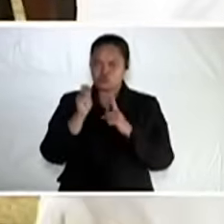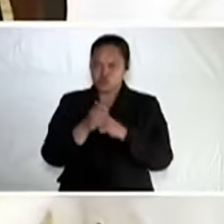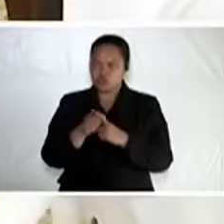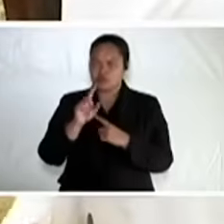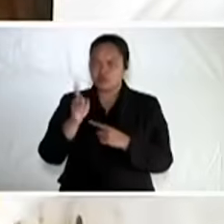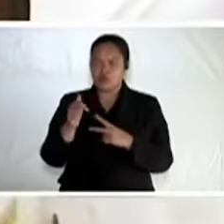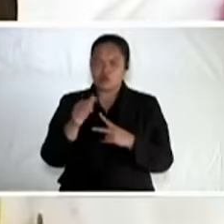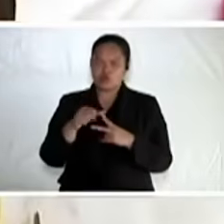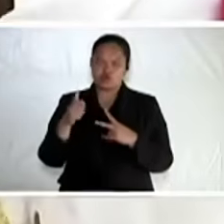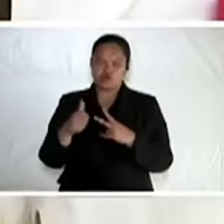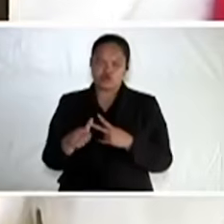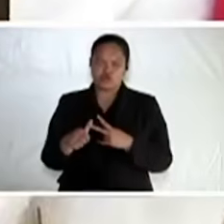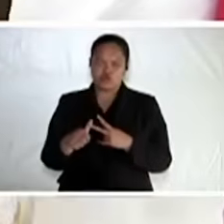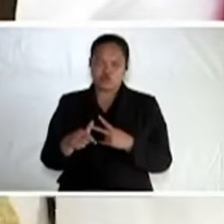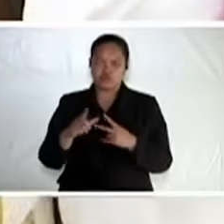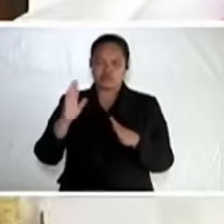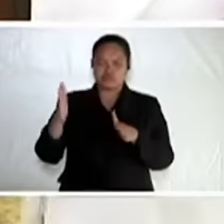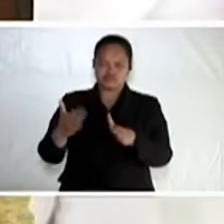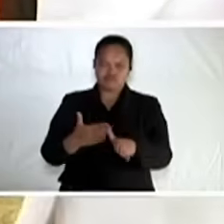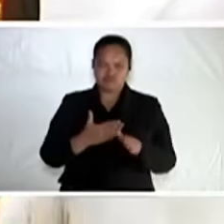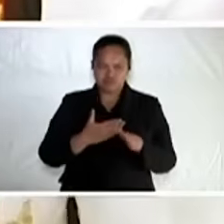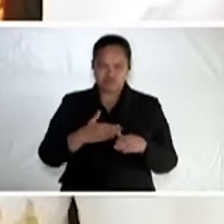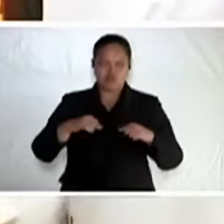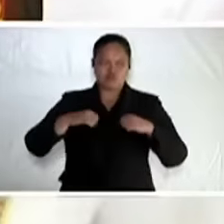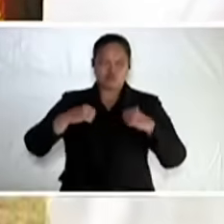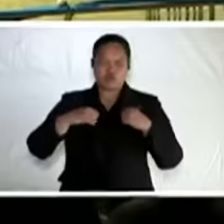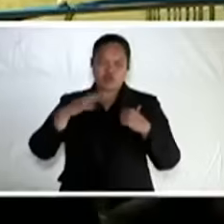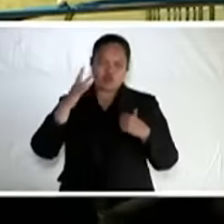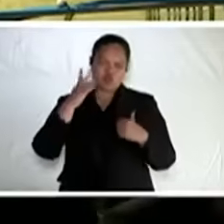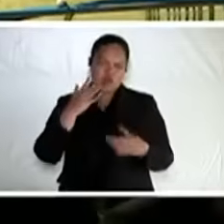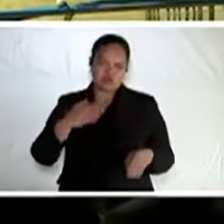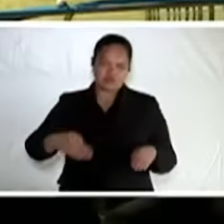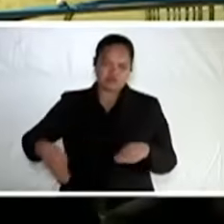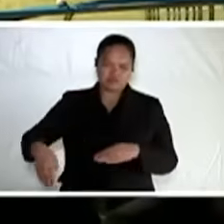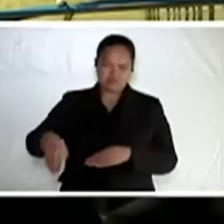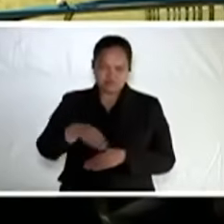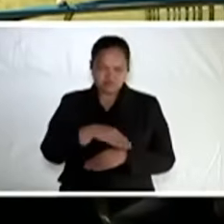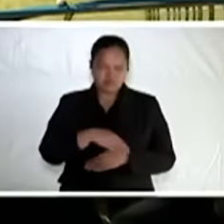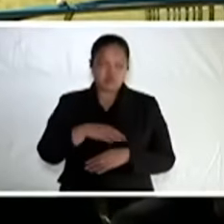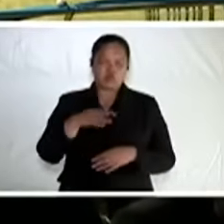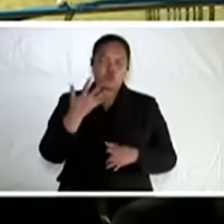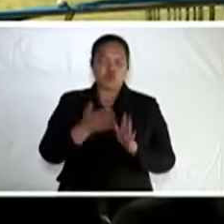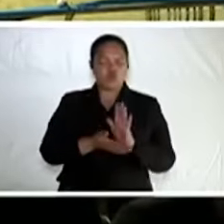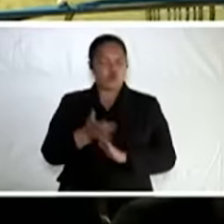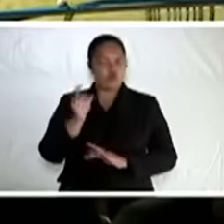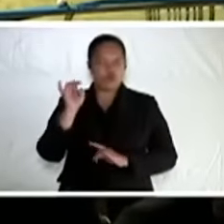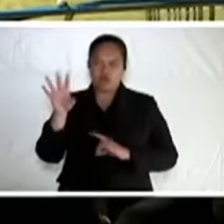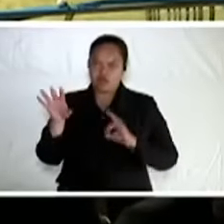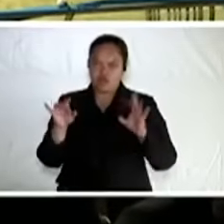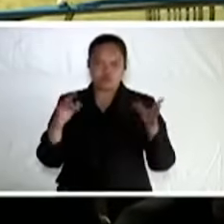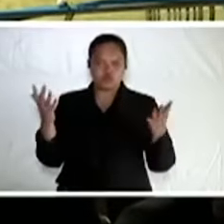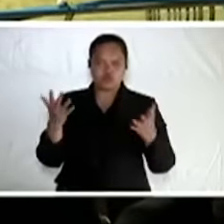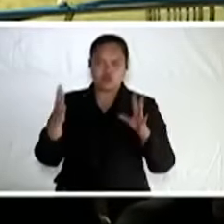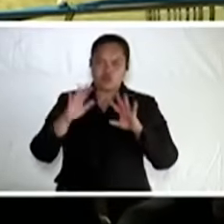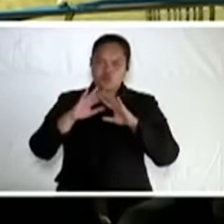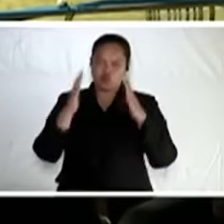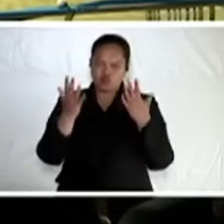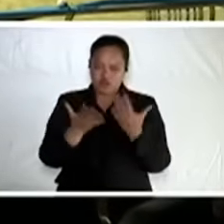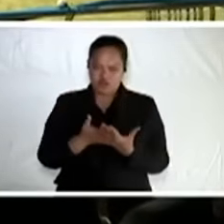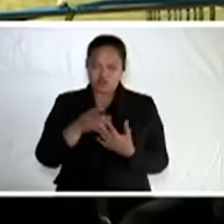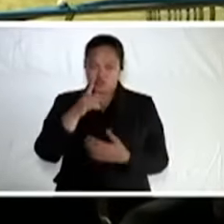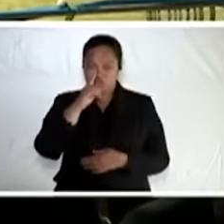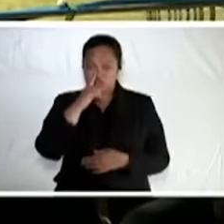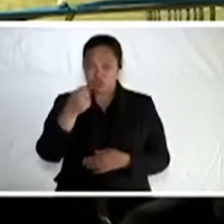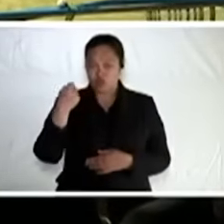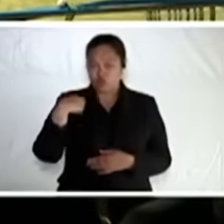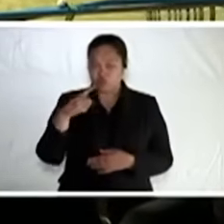but also bringing home that sense of pride whenever they put it on, whenever they go out, anywhere out in the world.